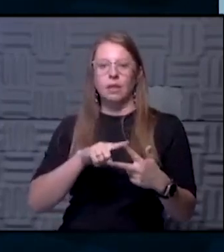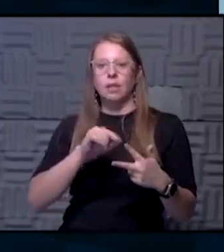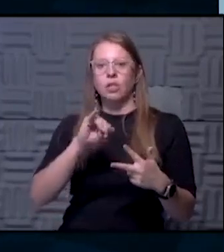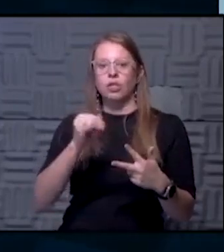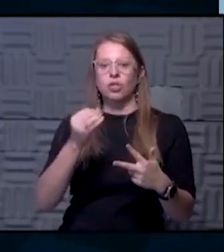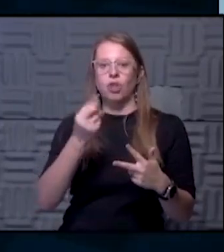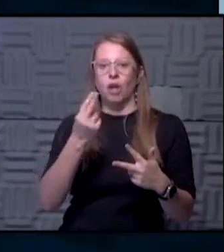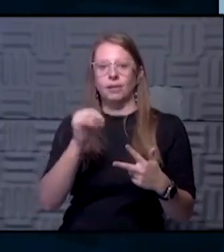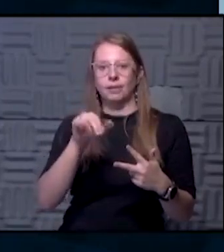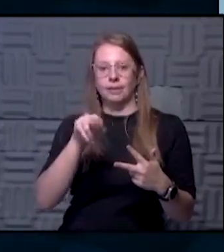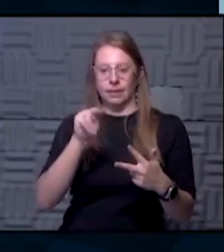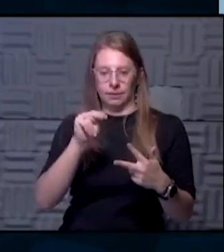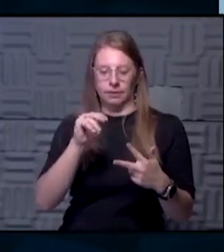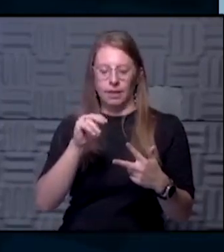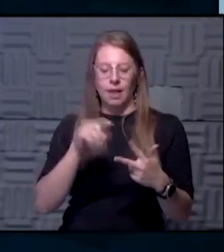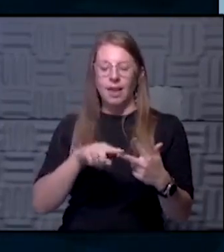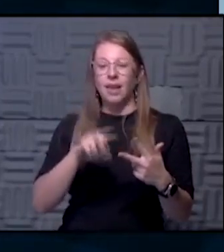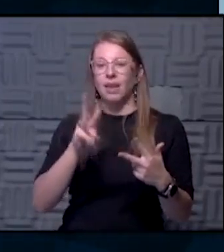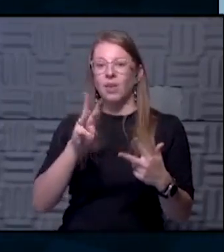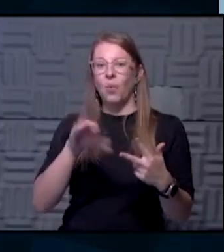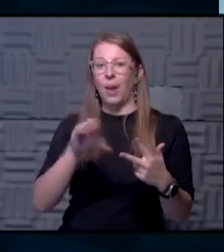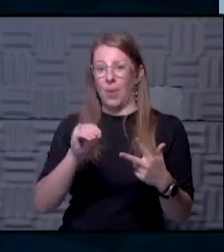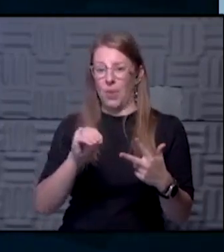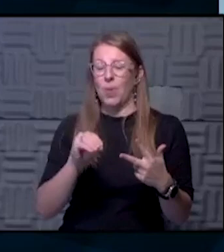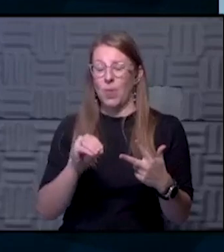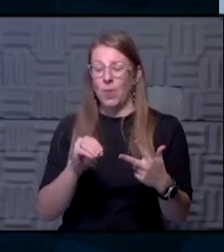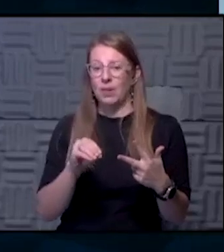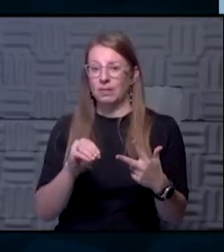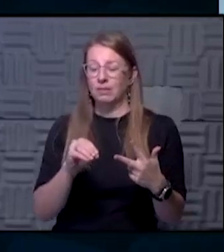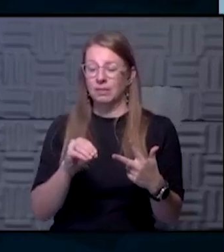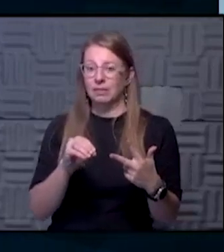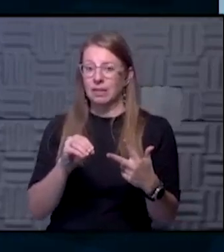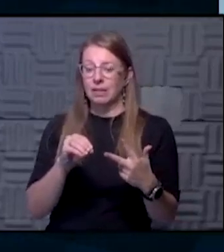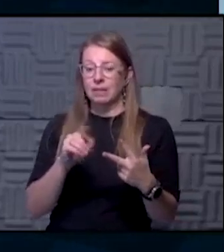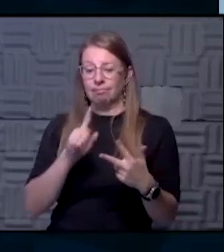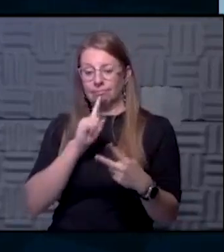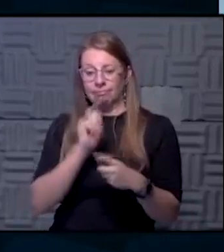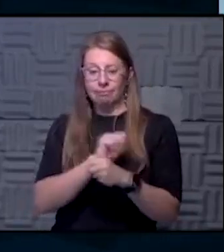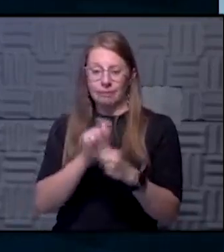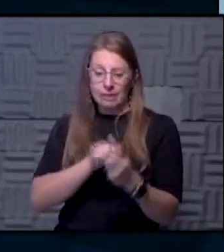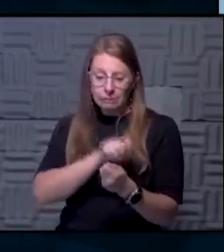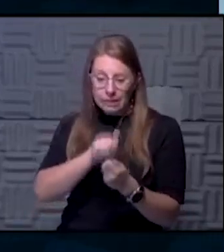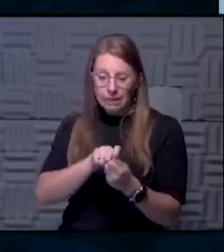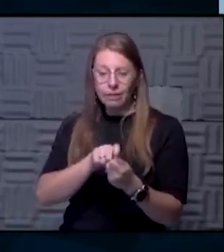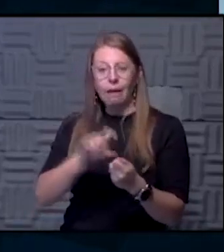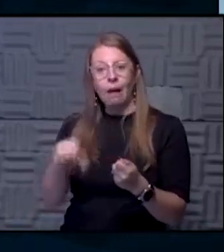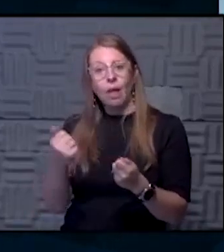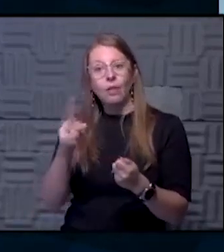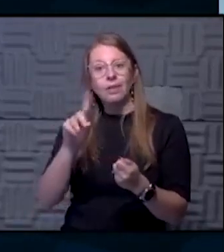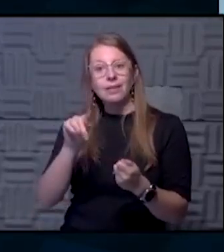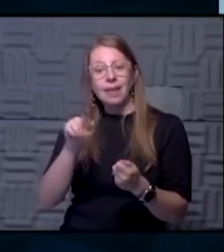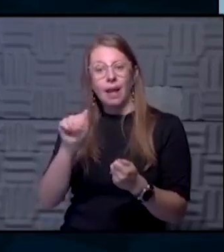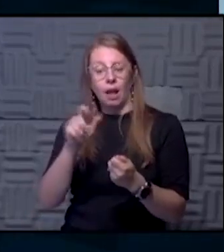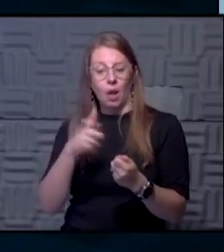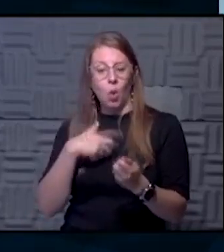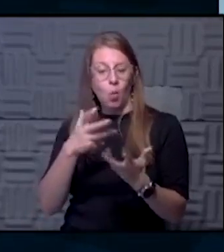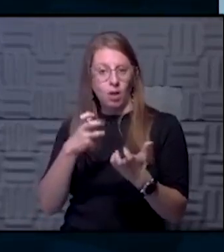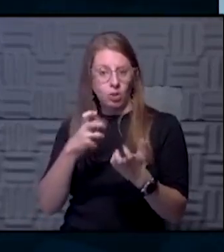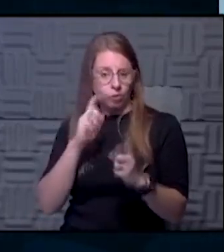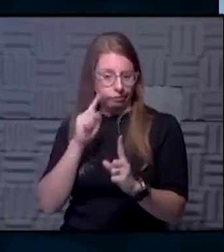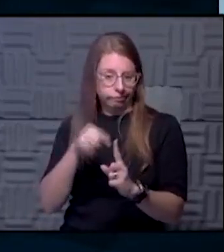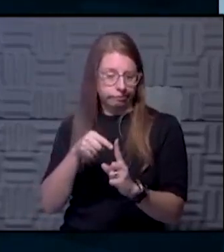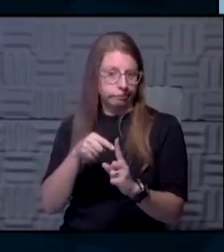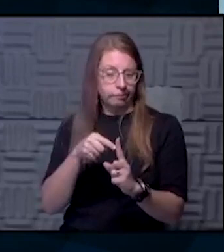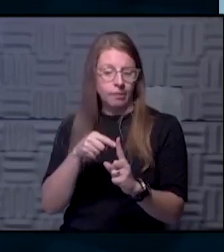are. And some very specific other data that I'd like to point out. If you go to